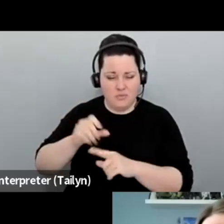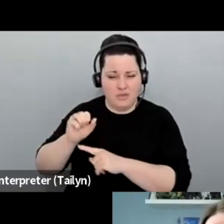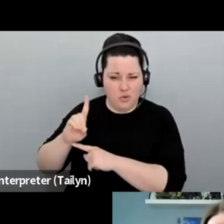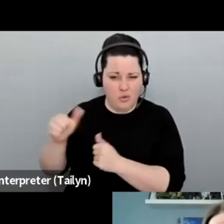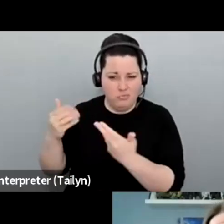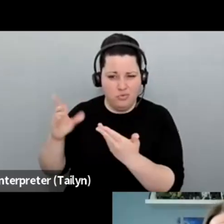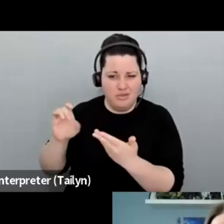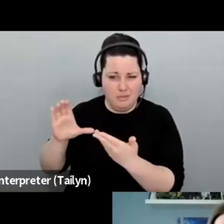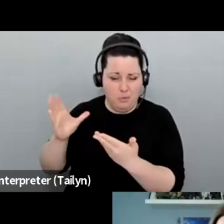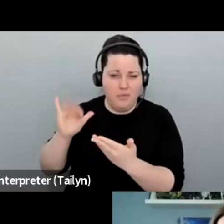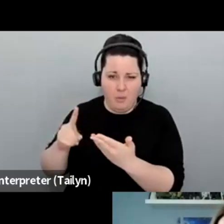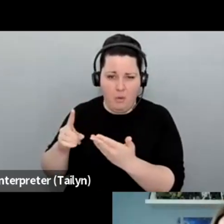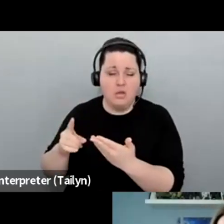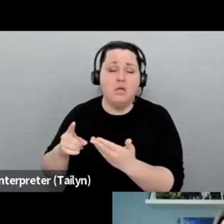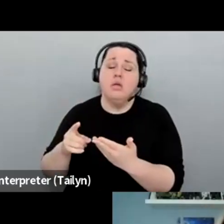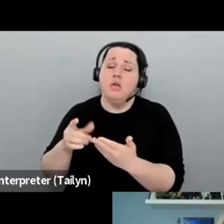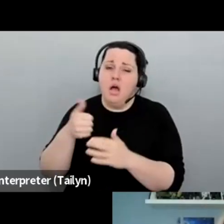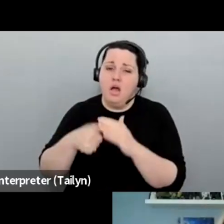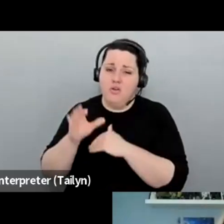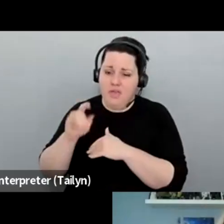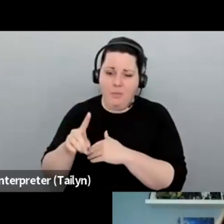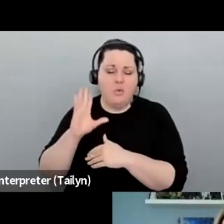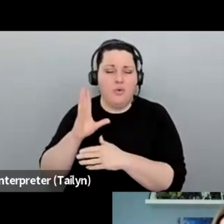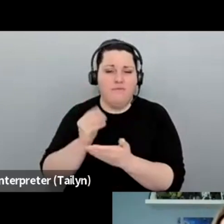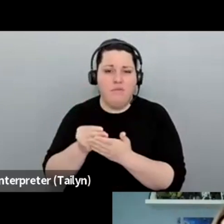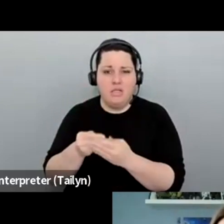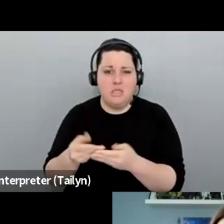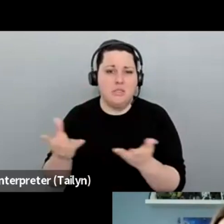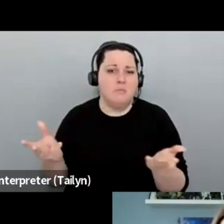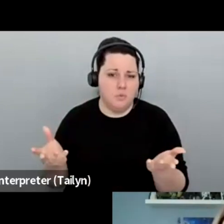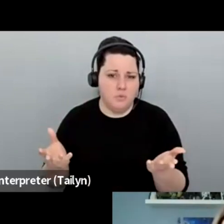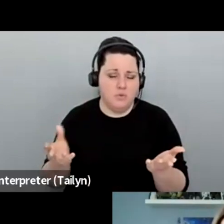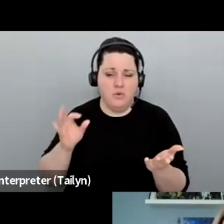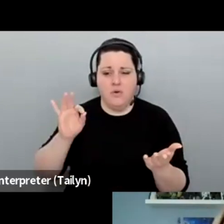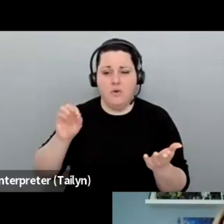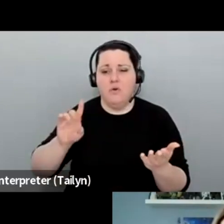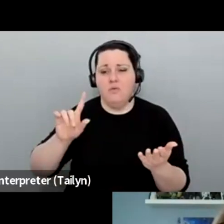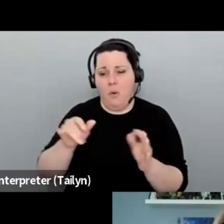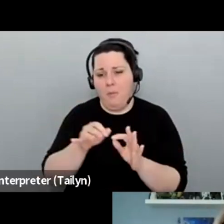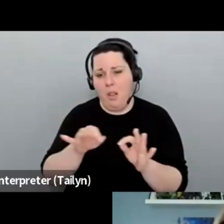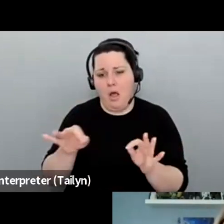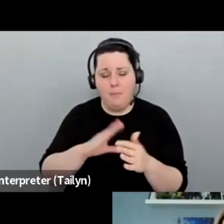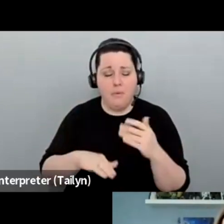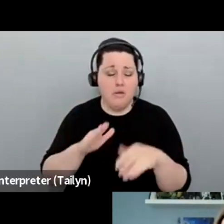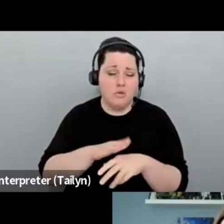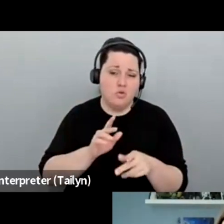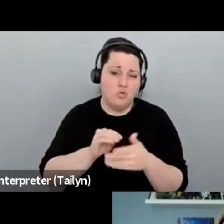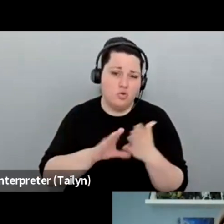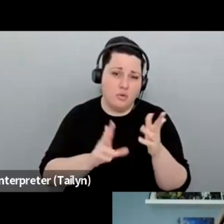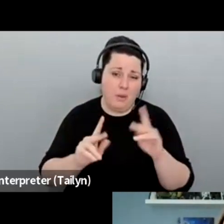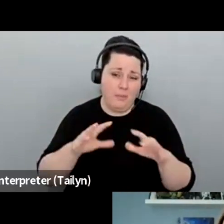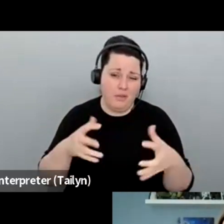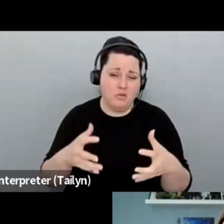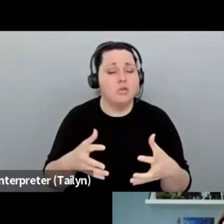December. And under that bill, it would just disperse funds on a formula based on student population.